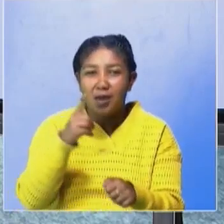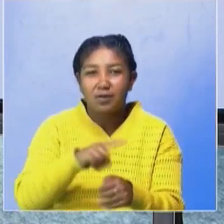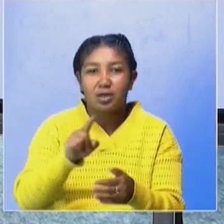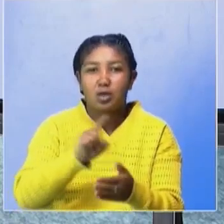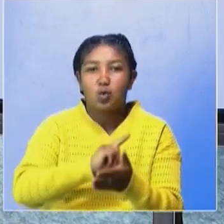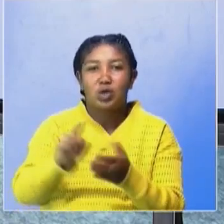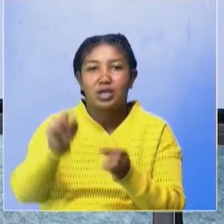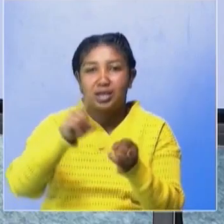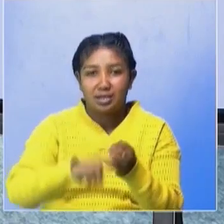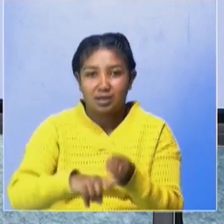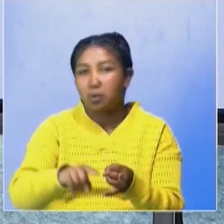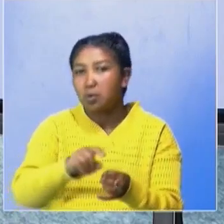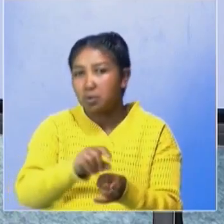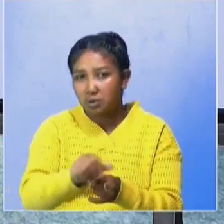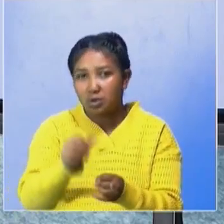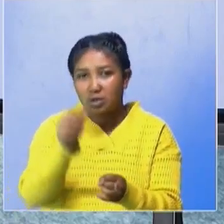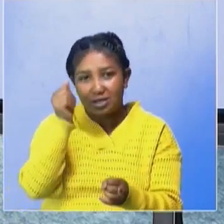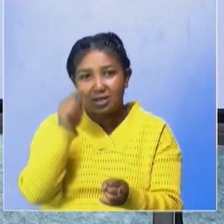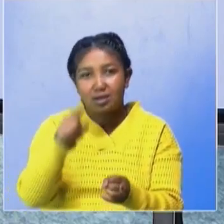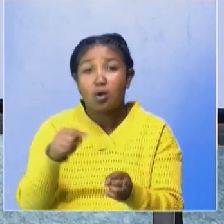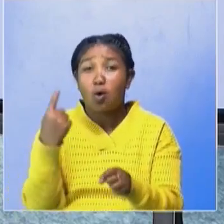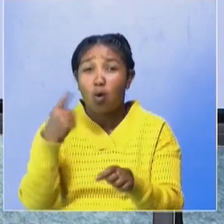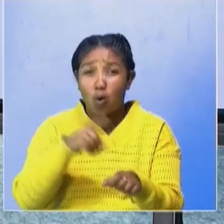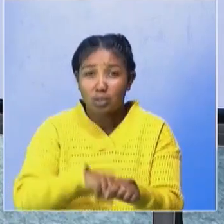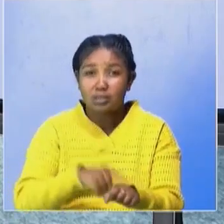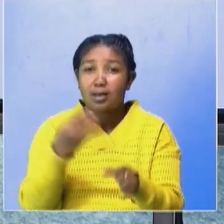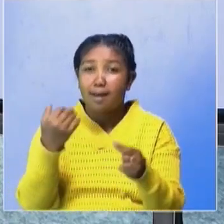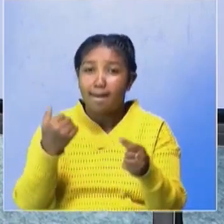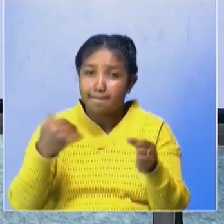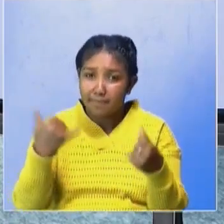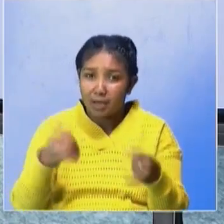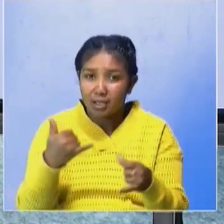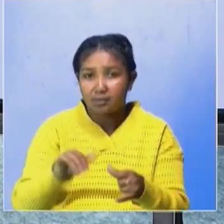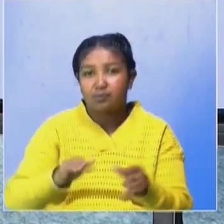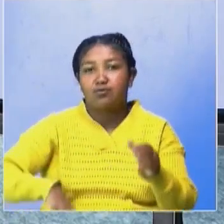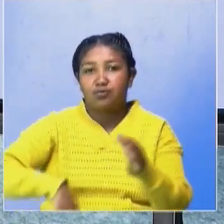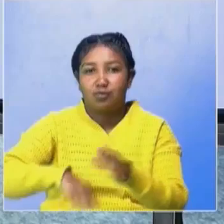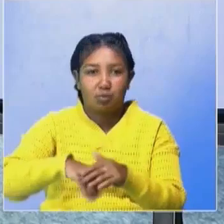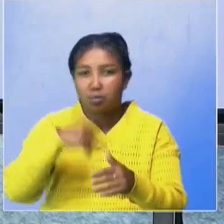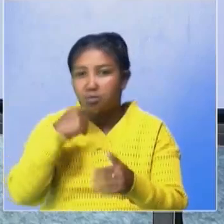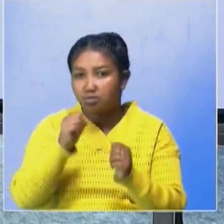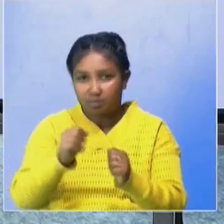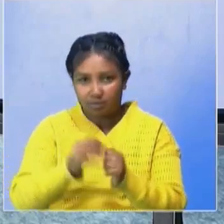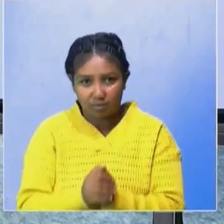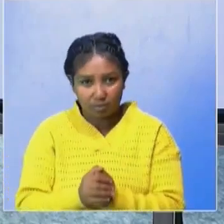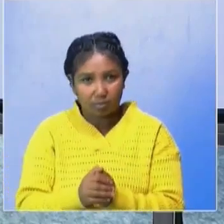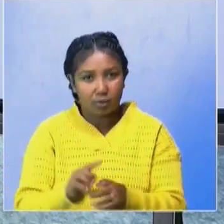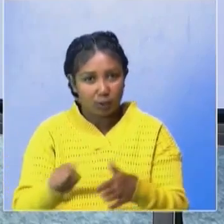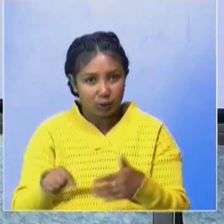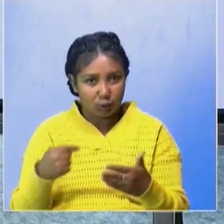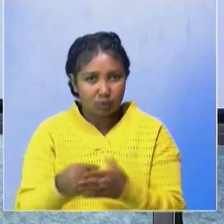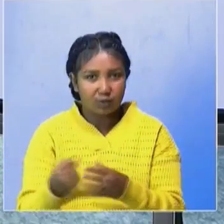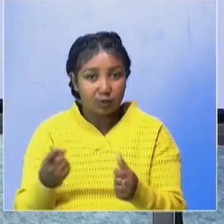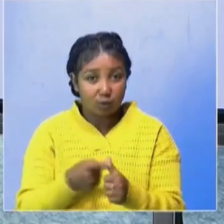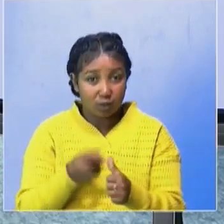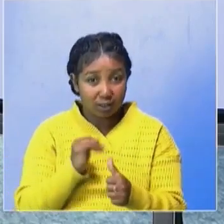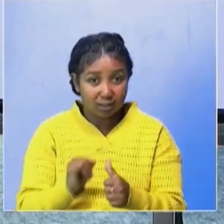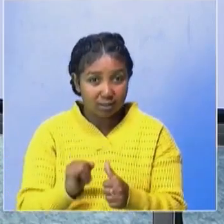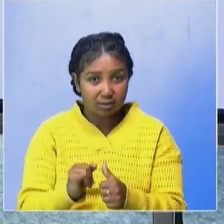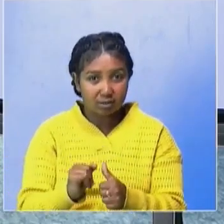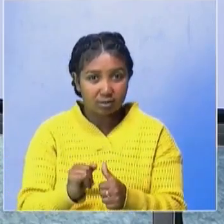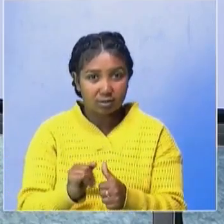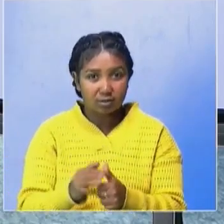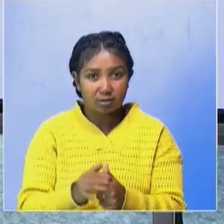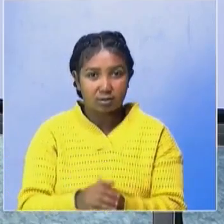also he always plays football. We can say that too. So the first one is